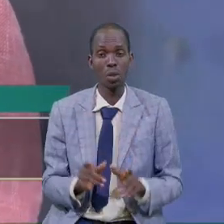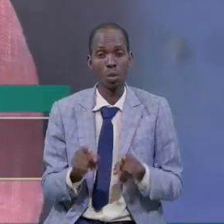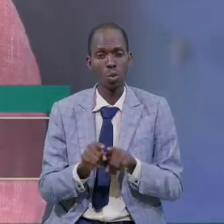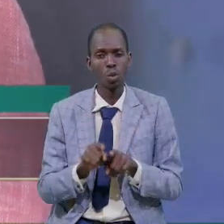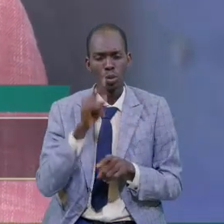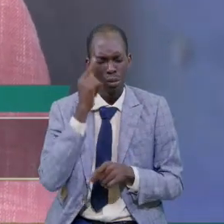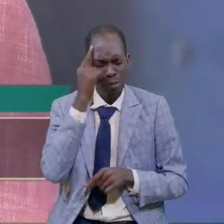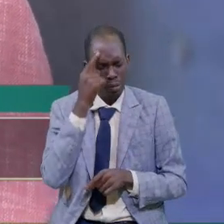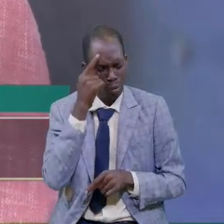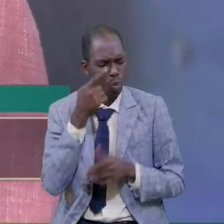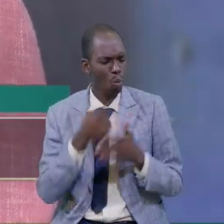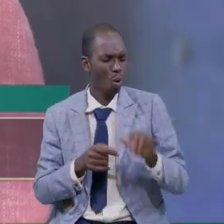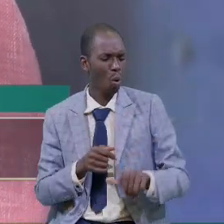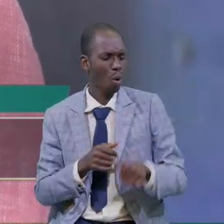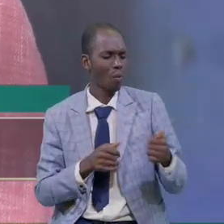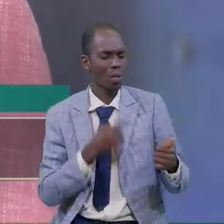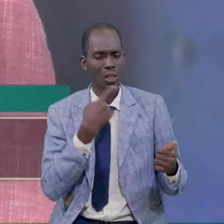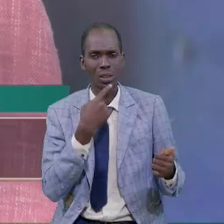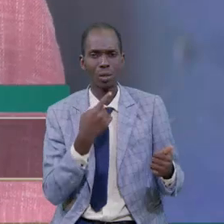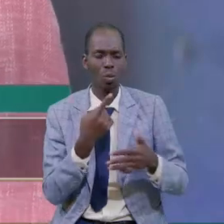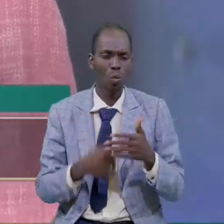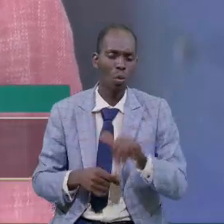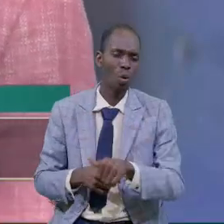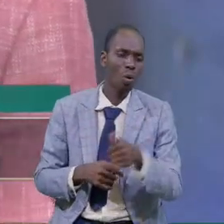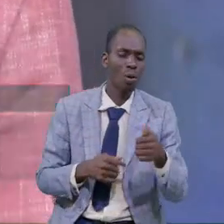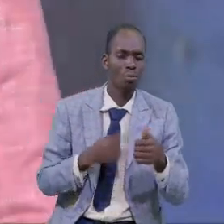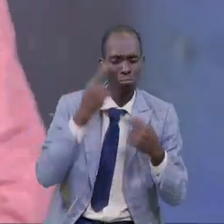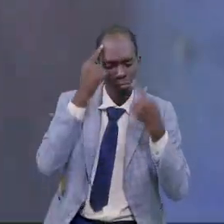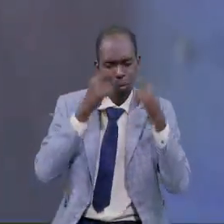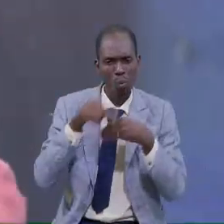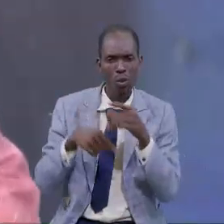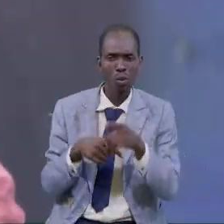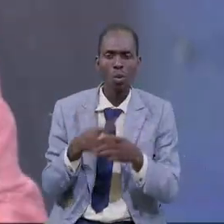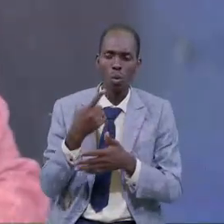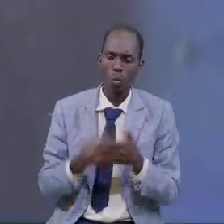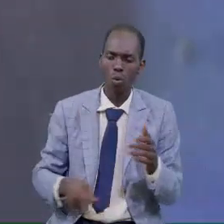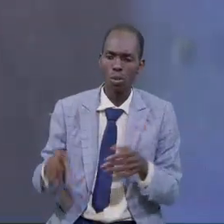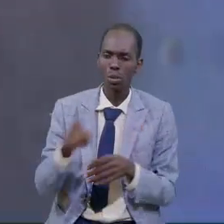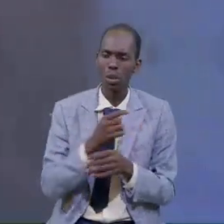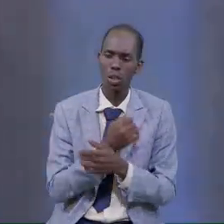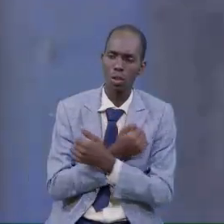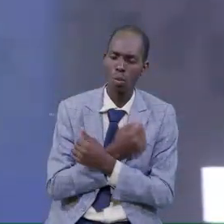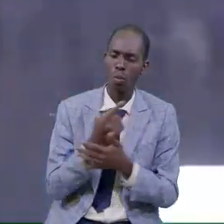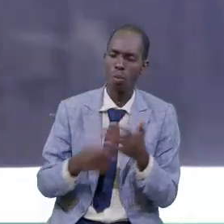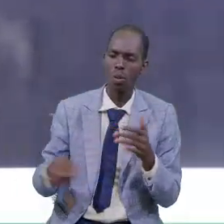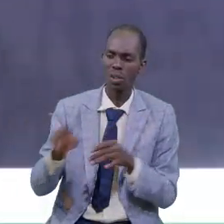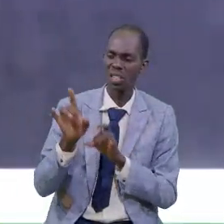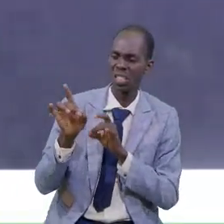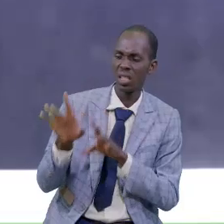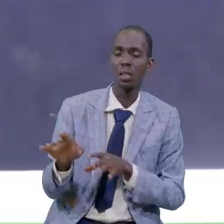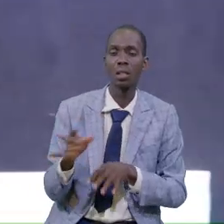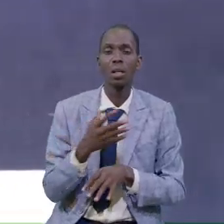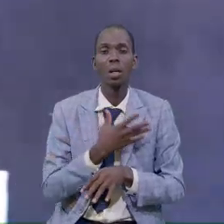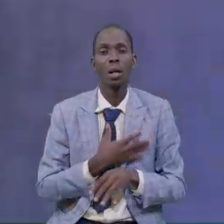say, what they love, what they hate, what they detest, and how they